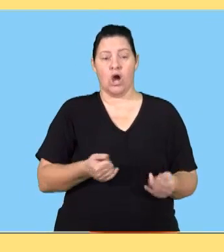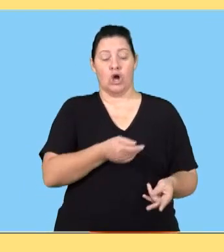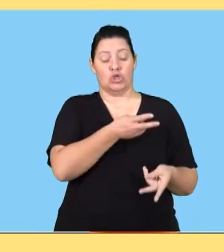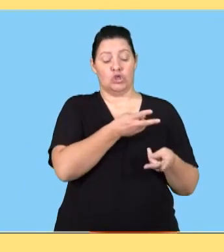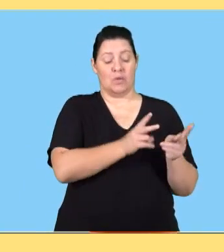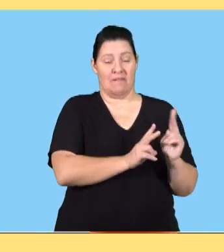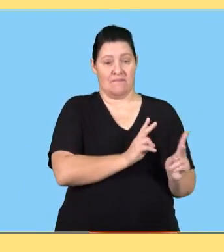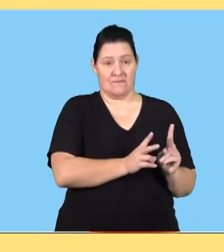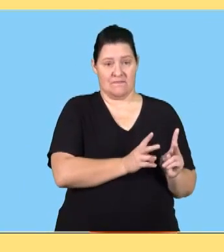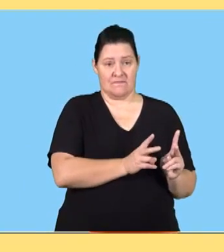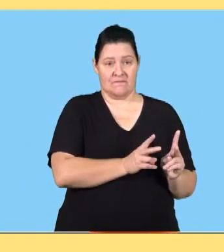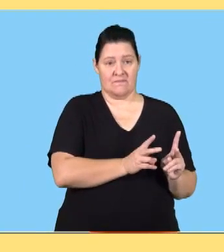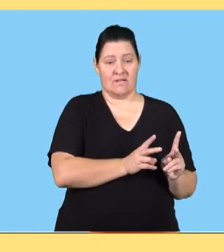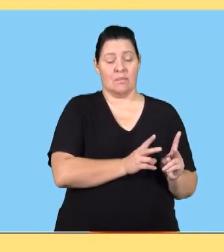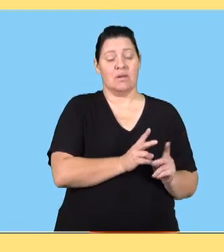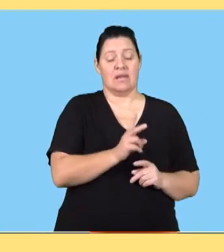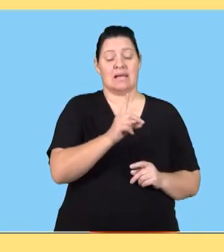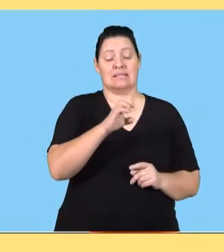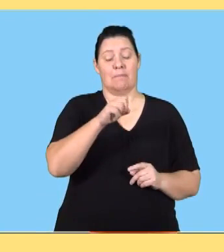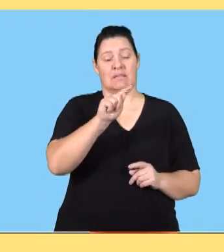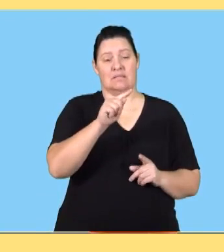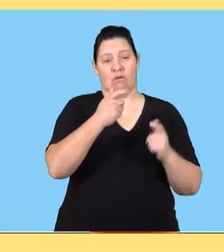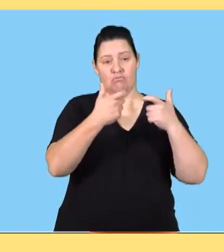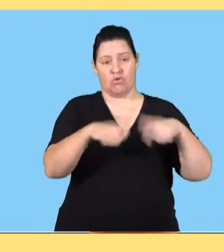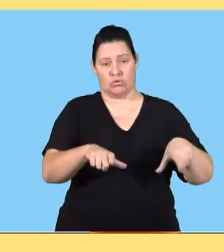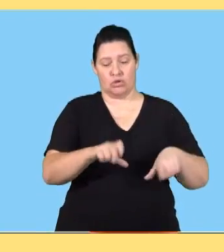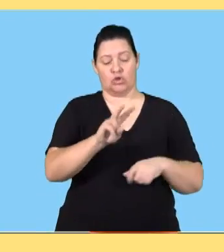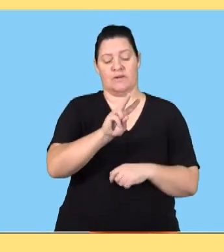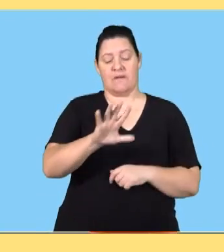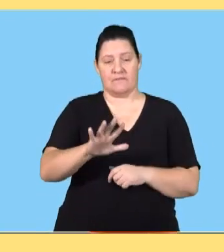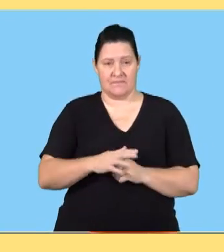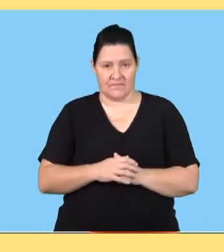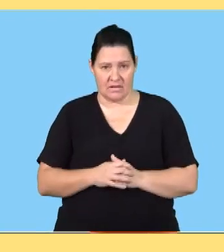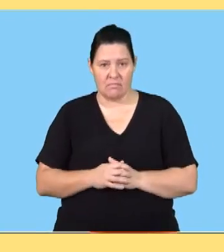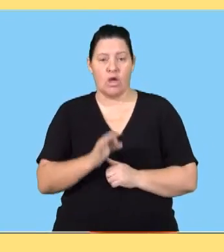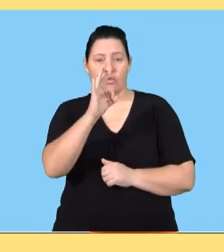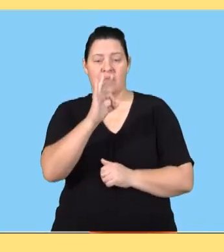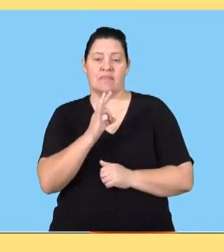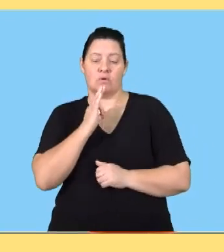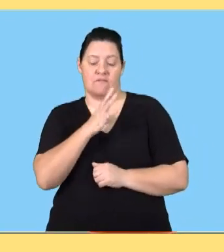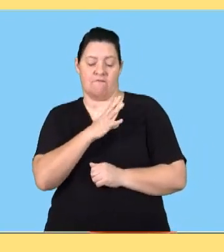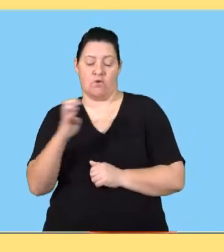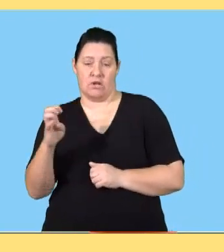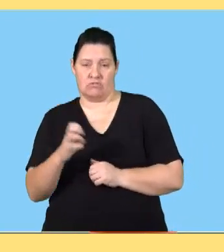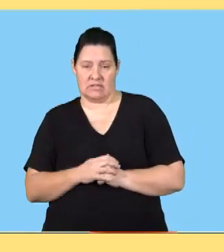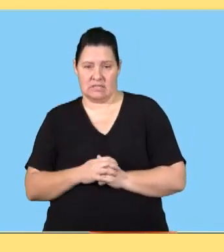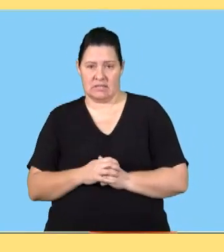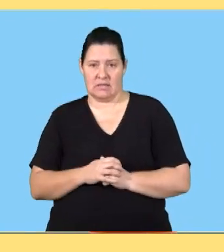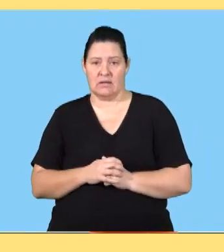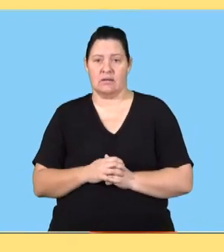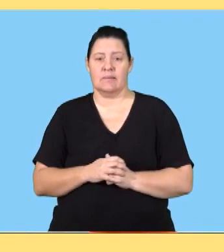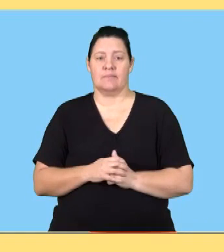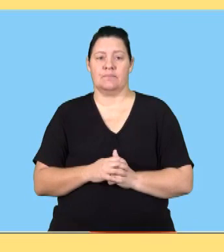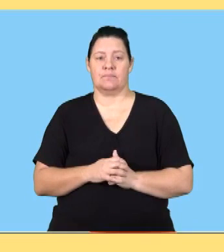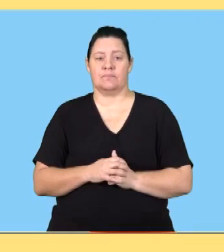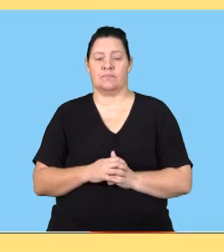the 12th, as you see here. On the 12th, we have an allowance of 3,400. So we're